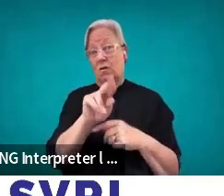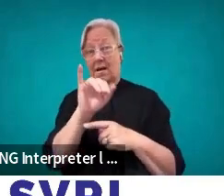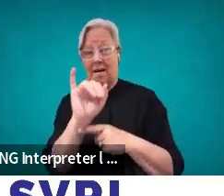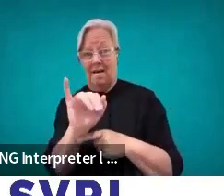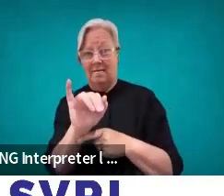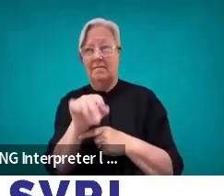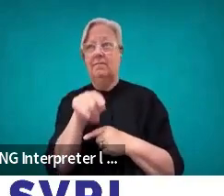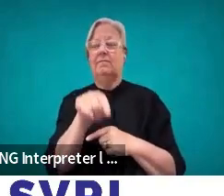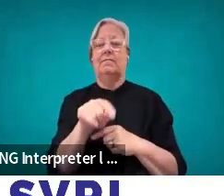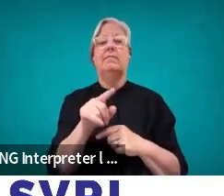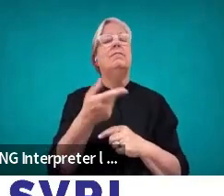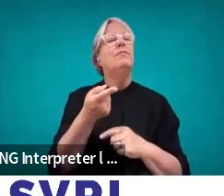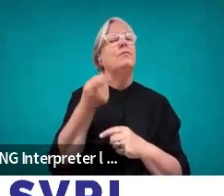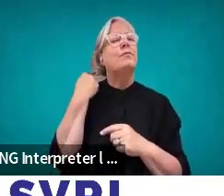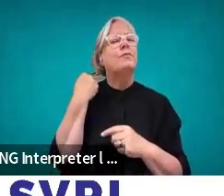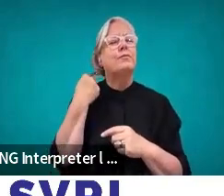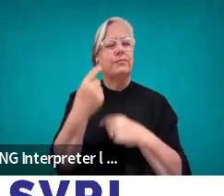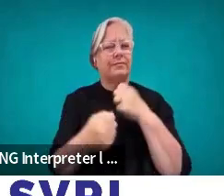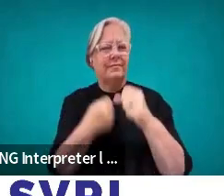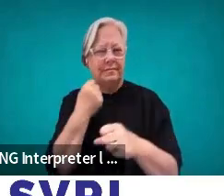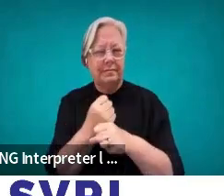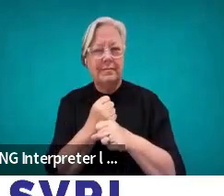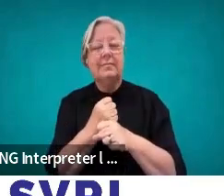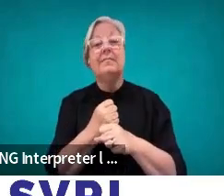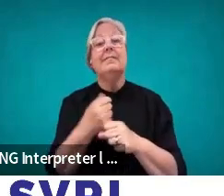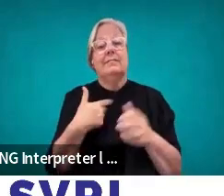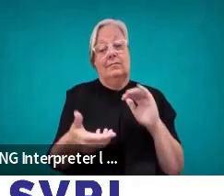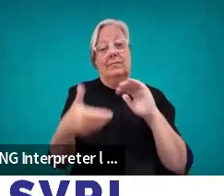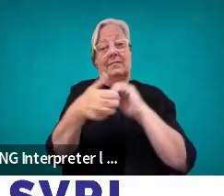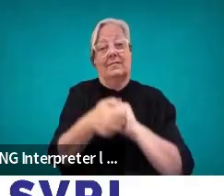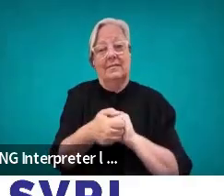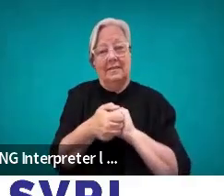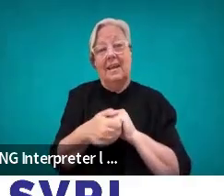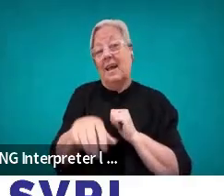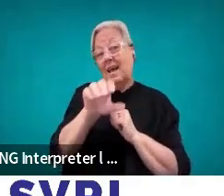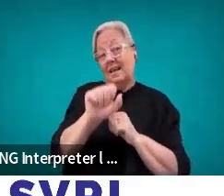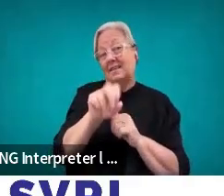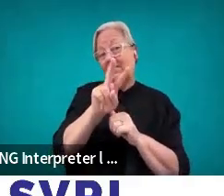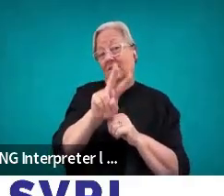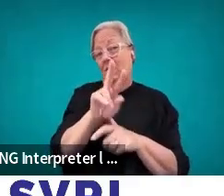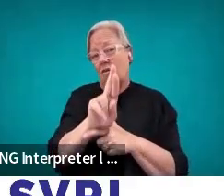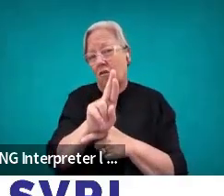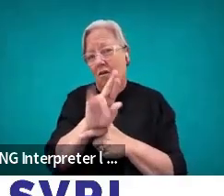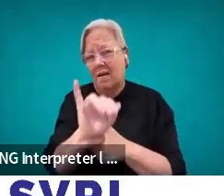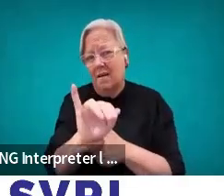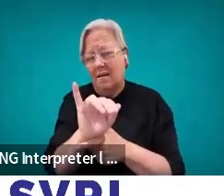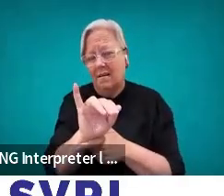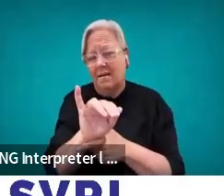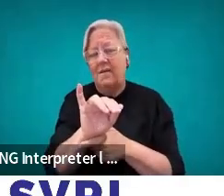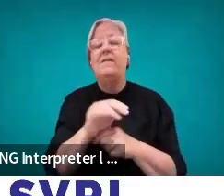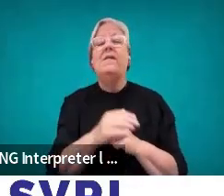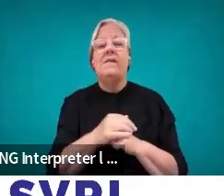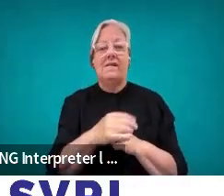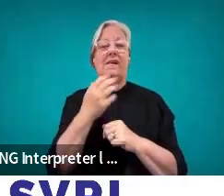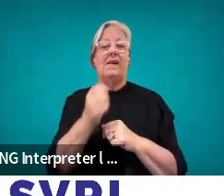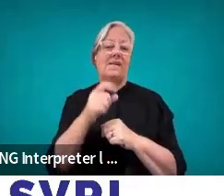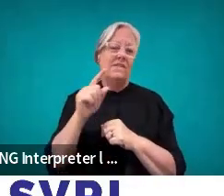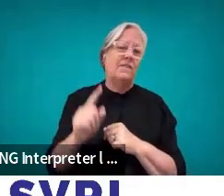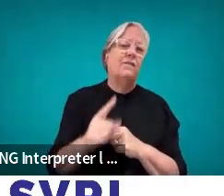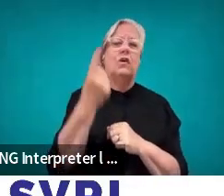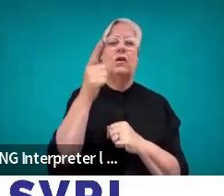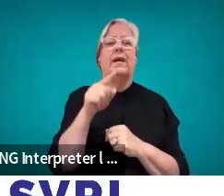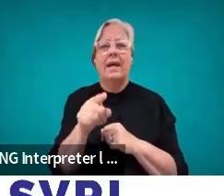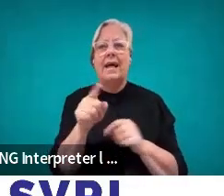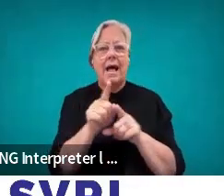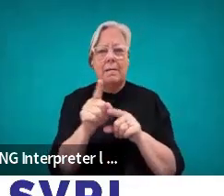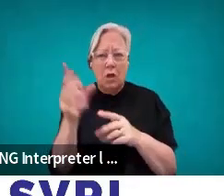So last year, we were very fortunate to partner with the SVRI and to launch our first joint learning series,